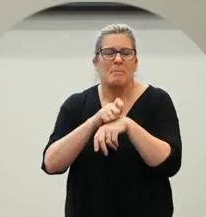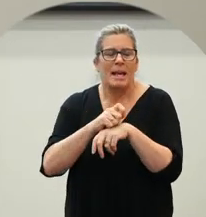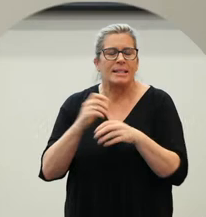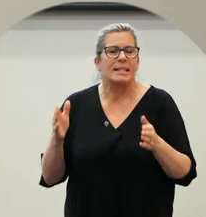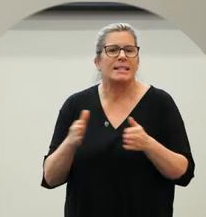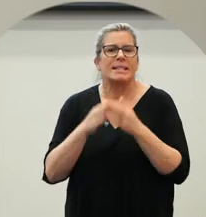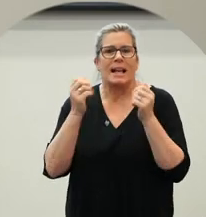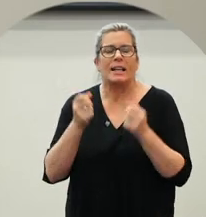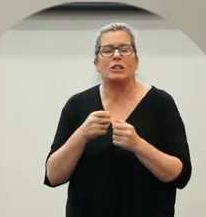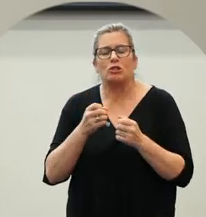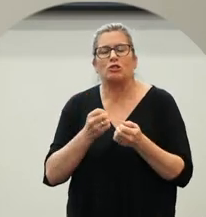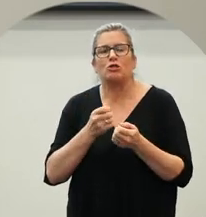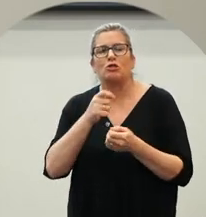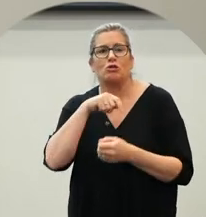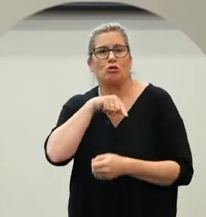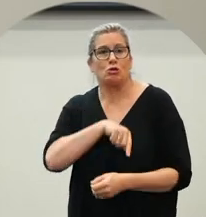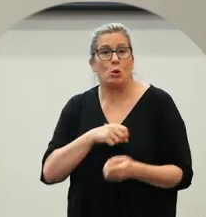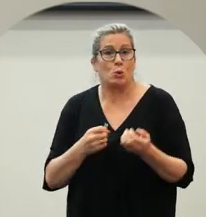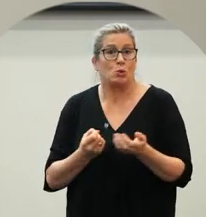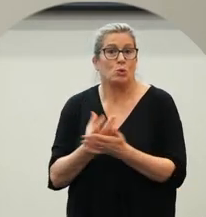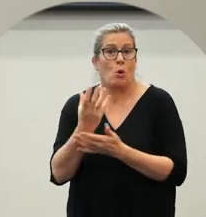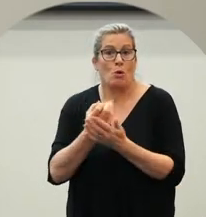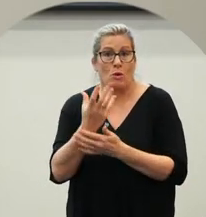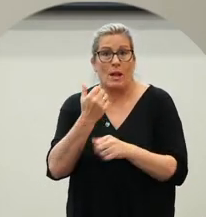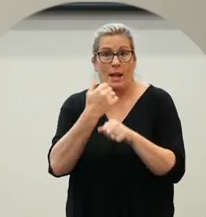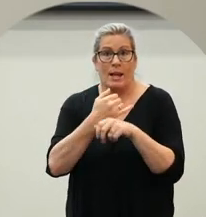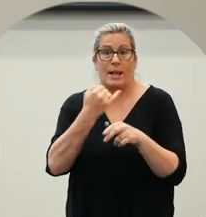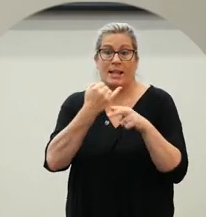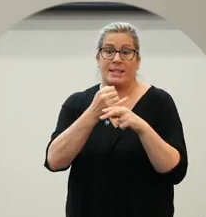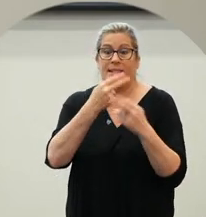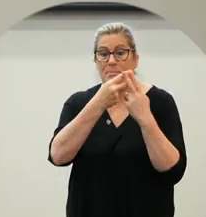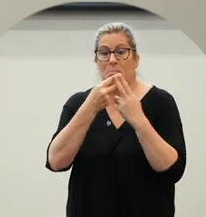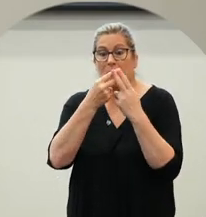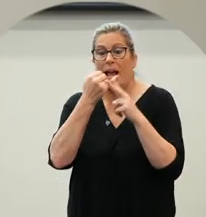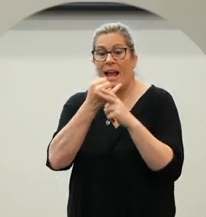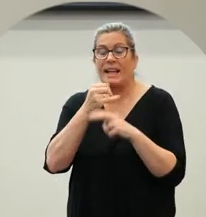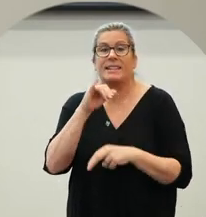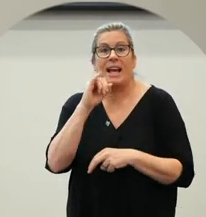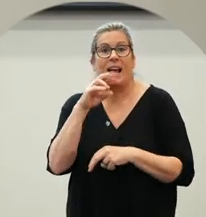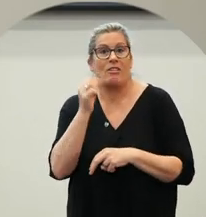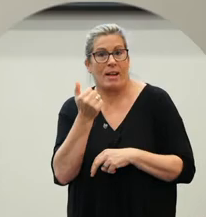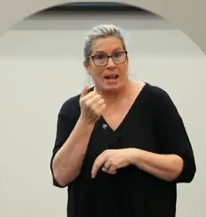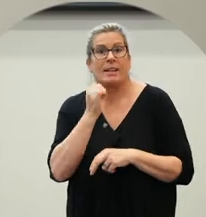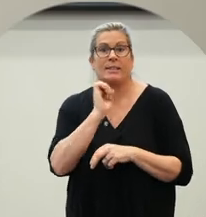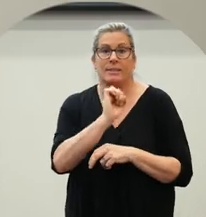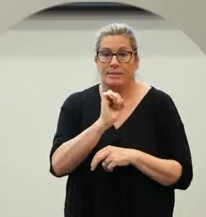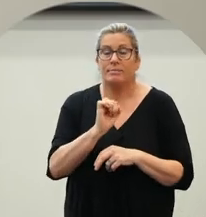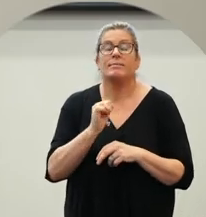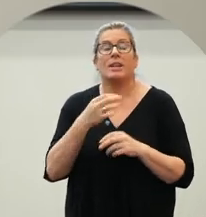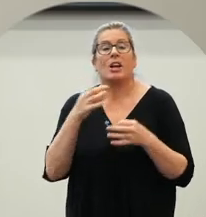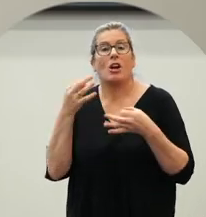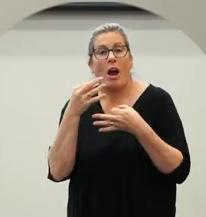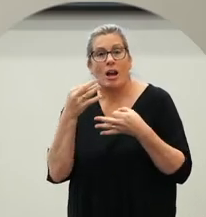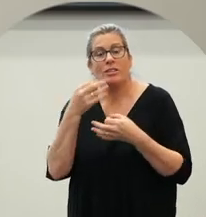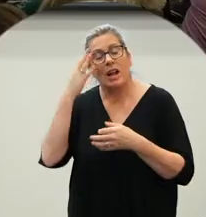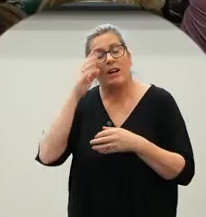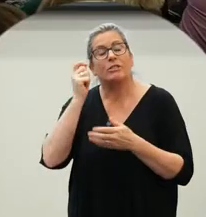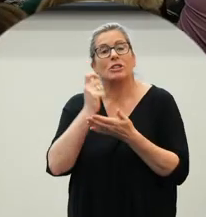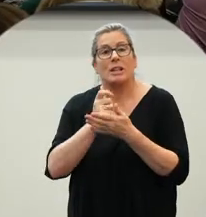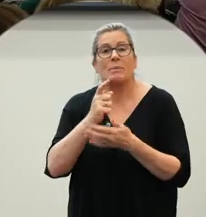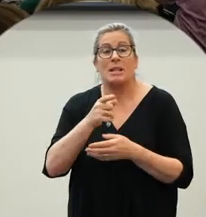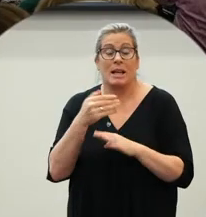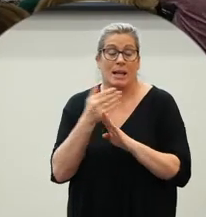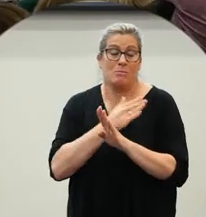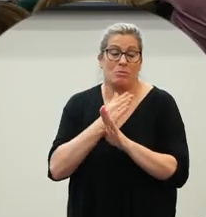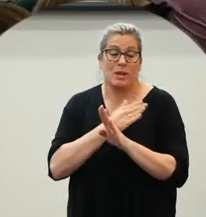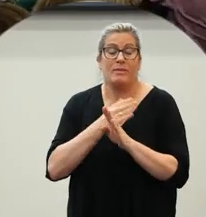became an FBI spy within the IRA. His investigative journalism has appeared in the New York Times, The Guardian, and the Irish Times. He previously worked as an